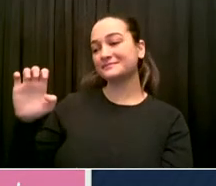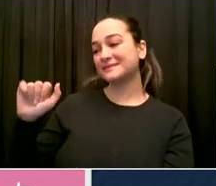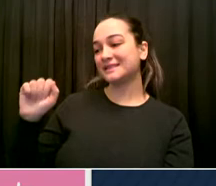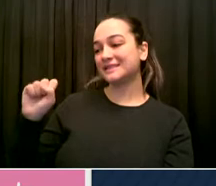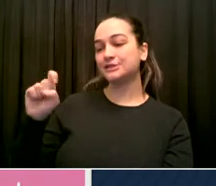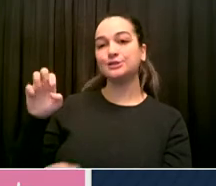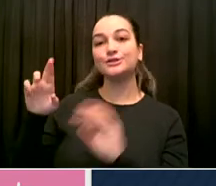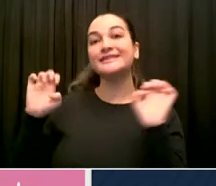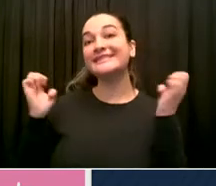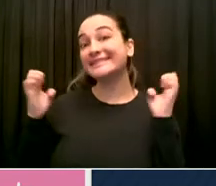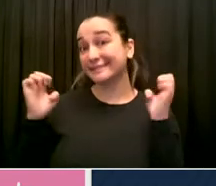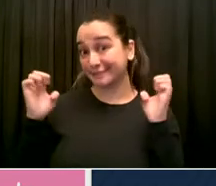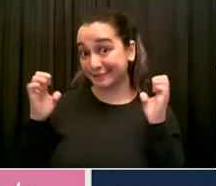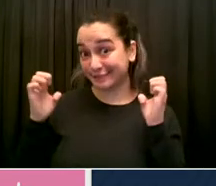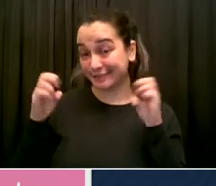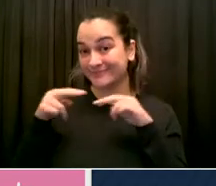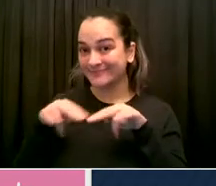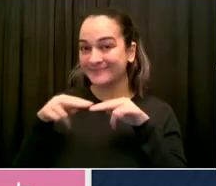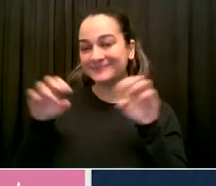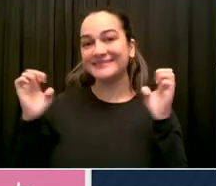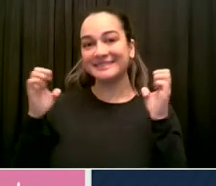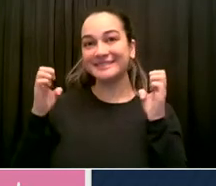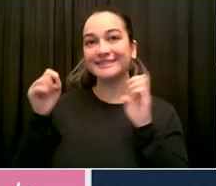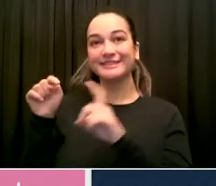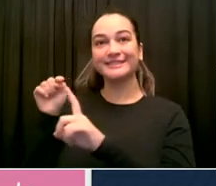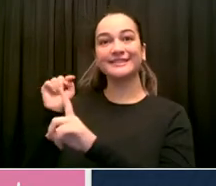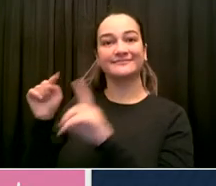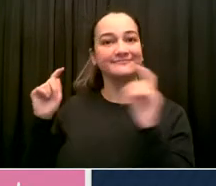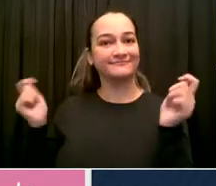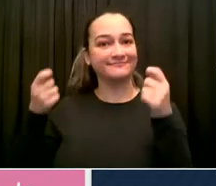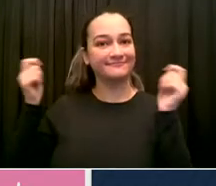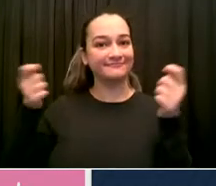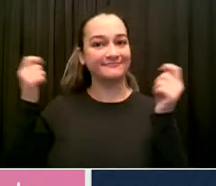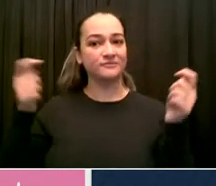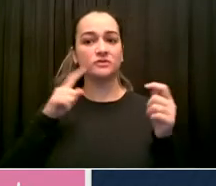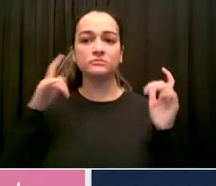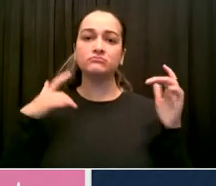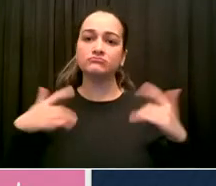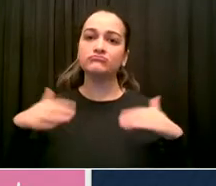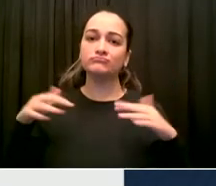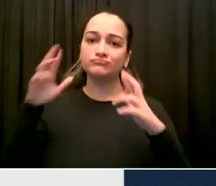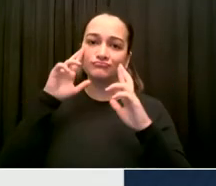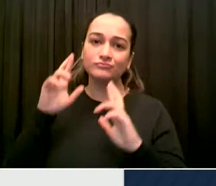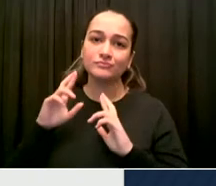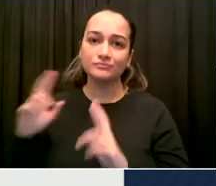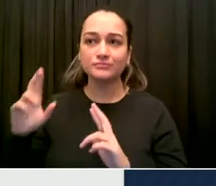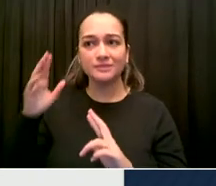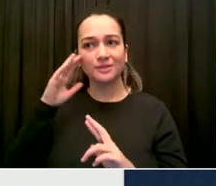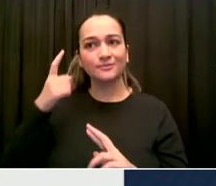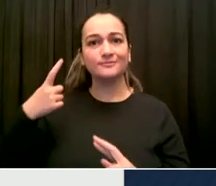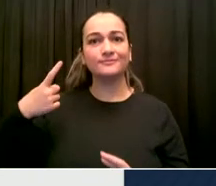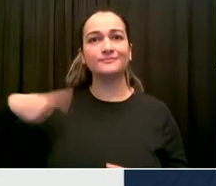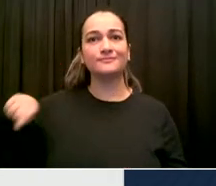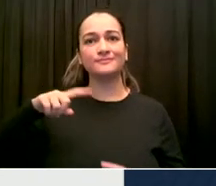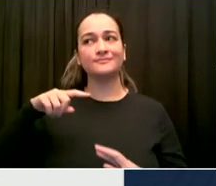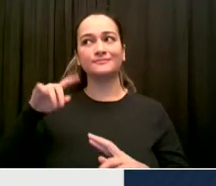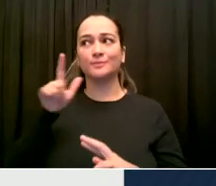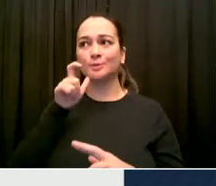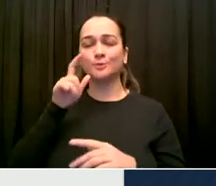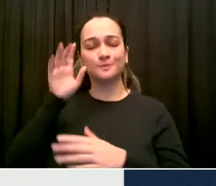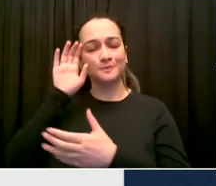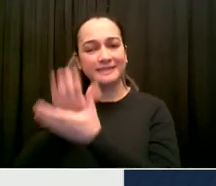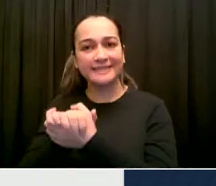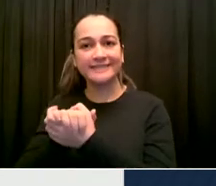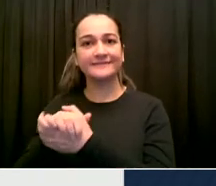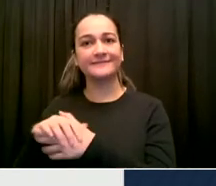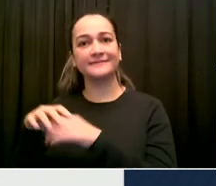time, a very important time. It's an important time in terms of faith. It's an important time in terms of